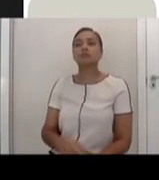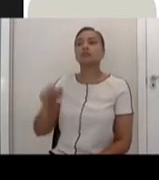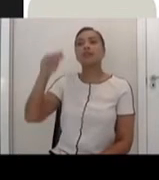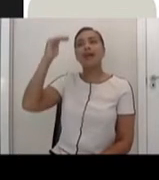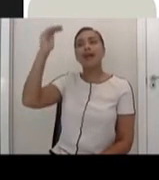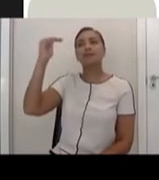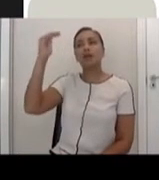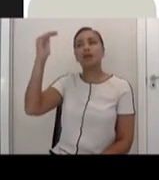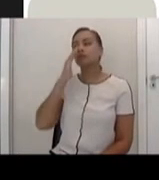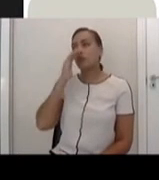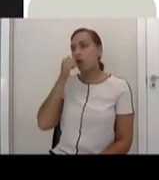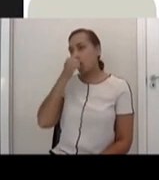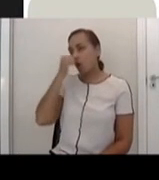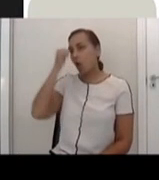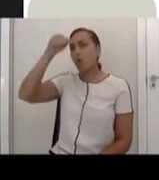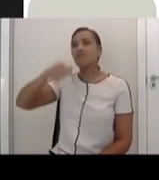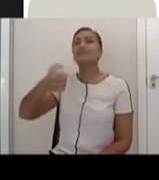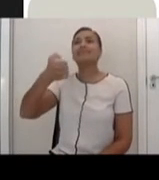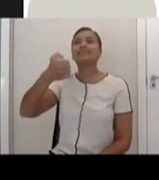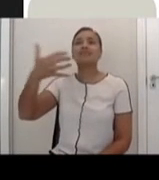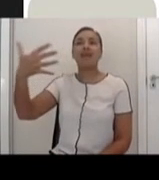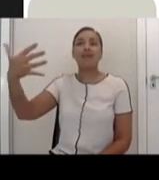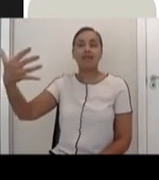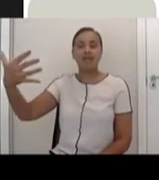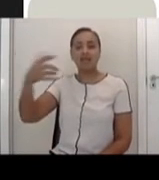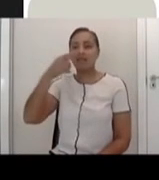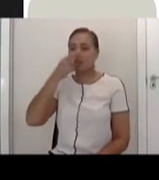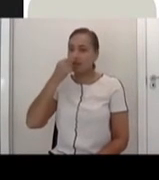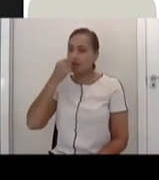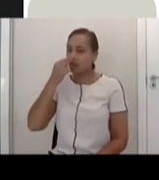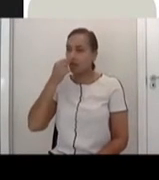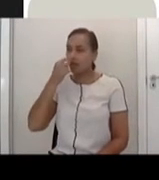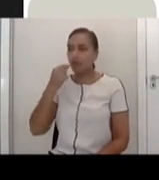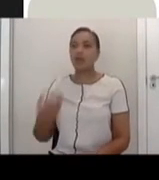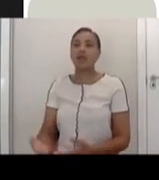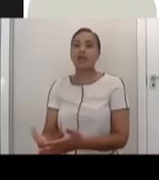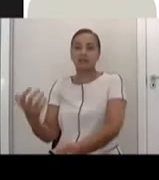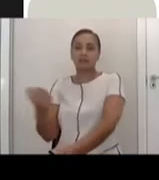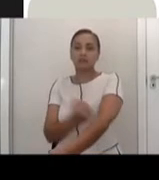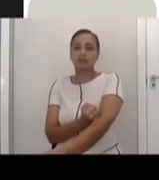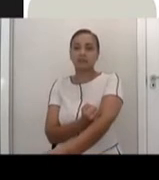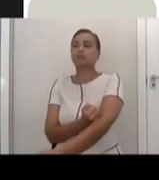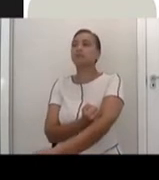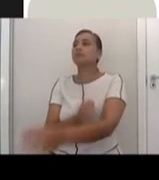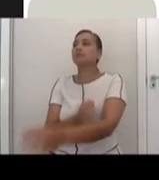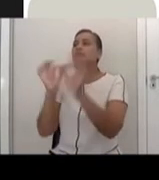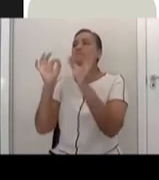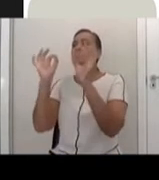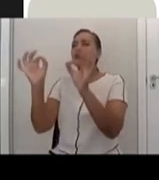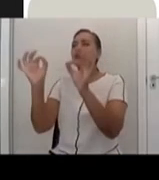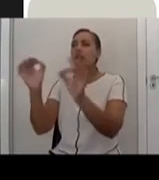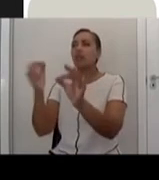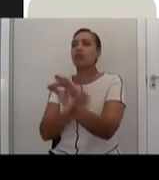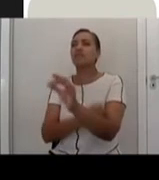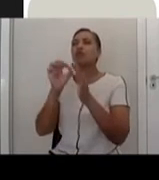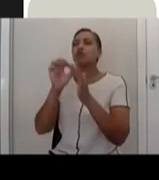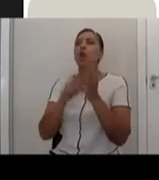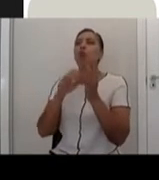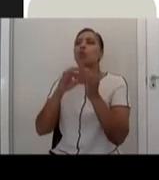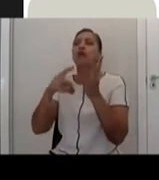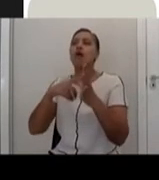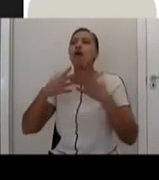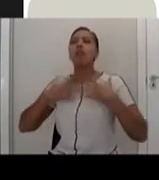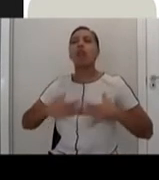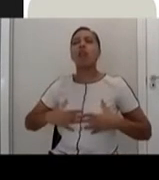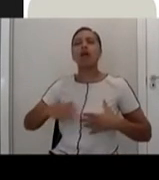adults who are over the age of 65 are eligible for a pneumococcal vaccination, and that's the pneumonia vaccine.